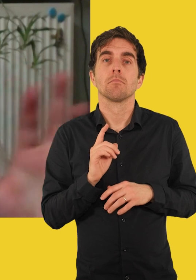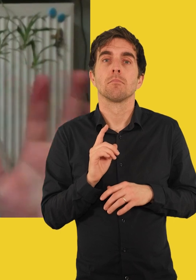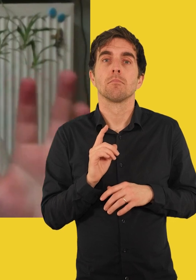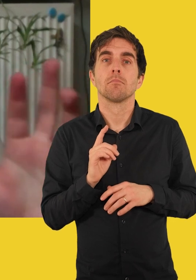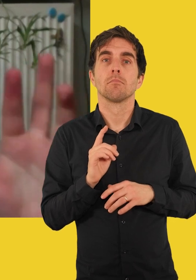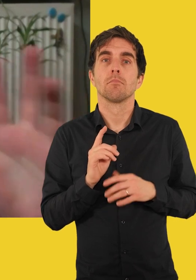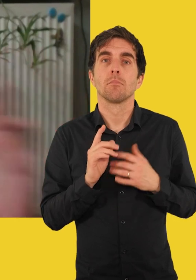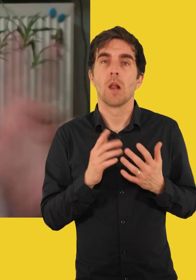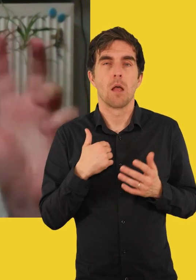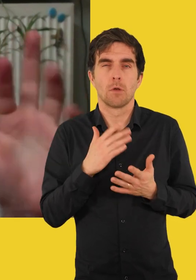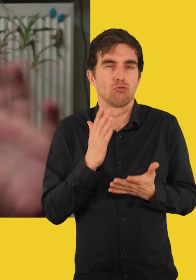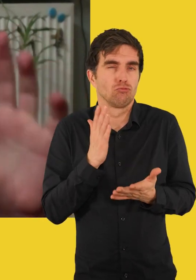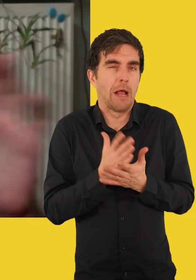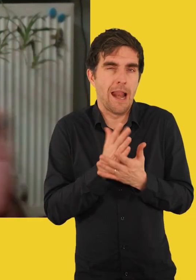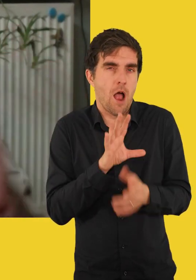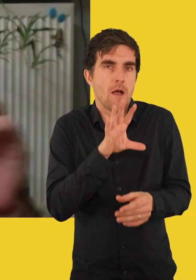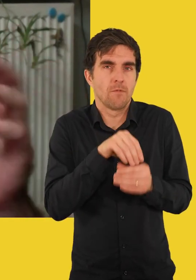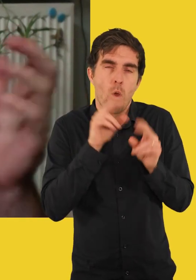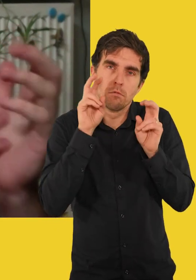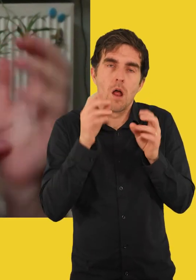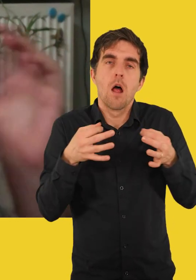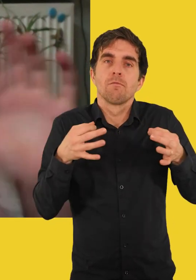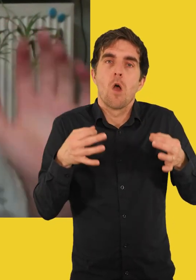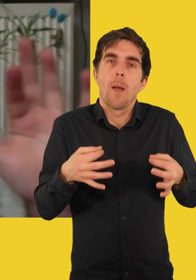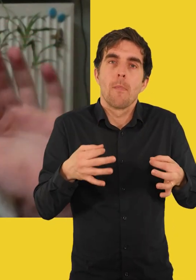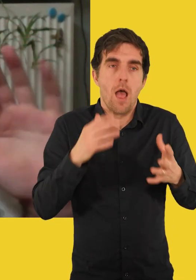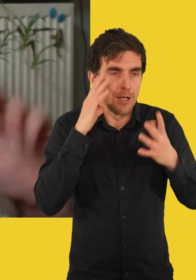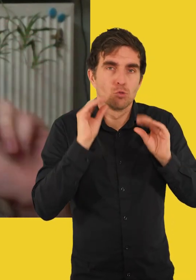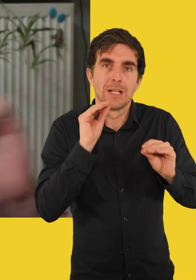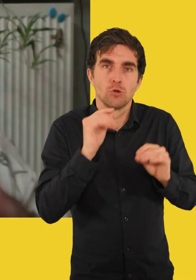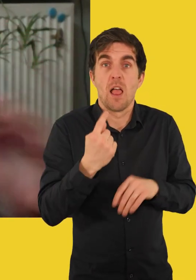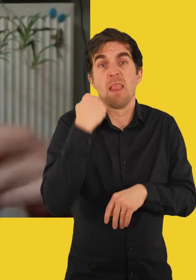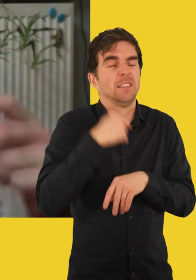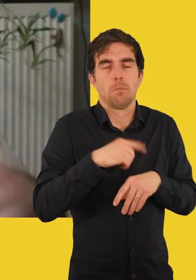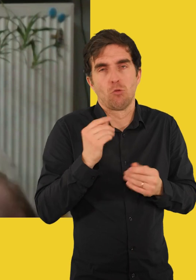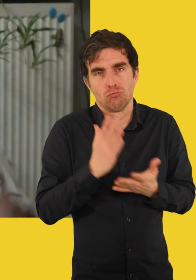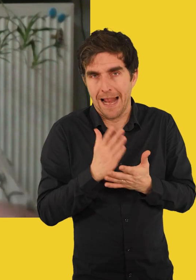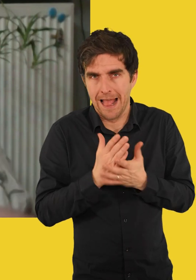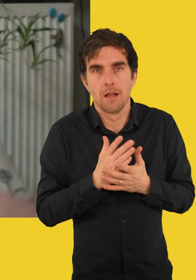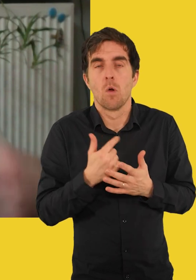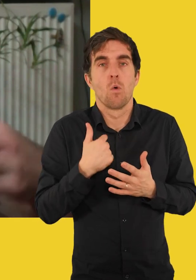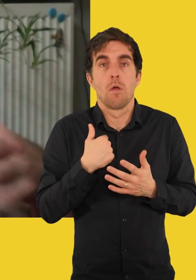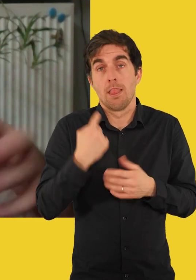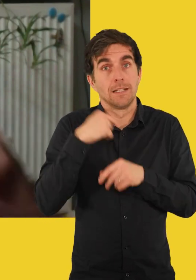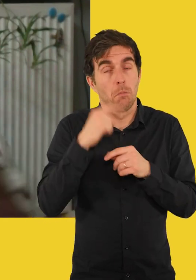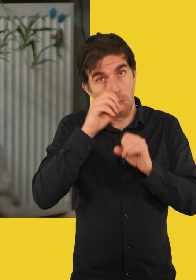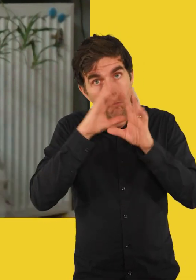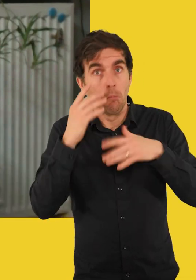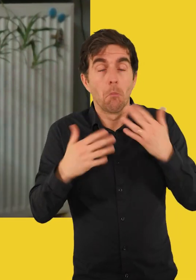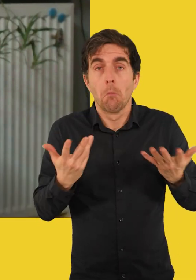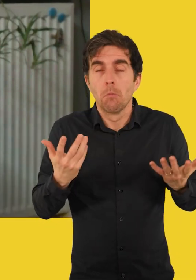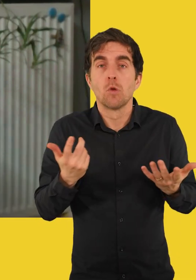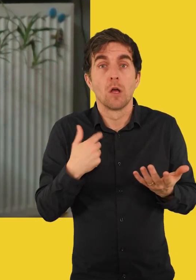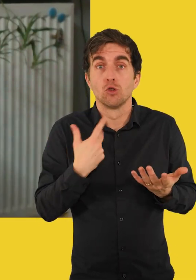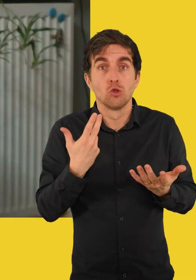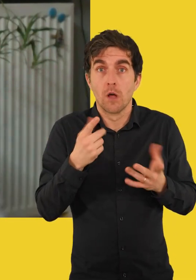anyway, I wasn't really involved in formal education at that point, and I wasn't really from that point onwards. And I followed